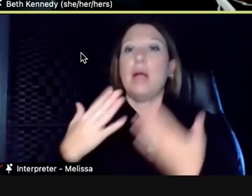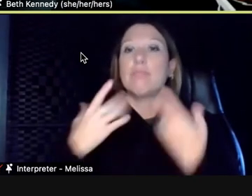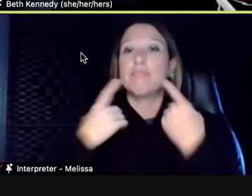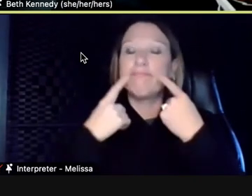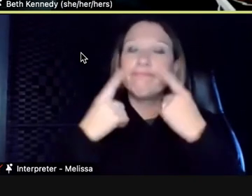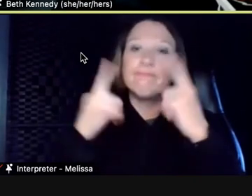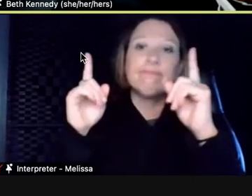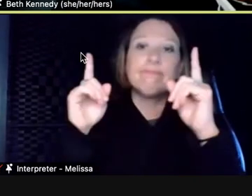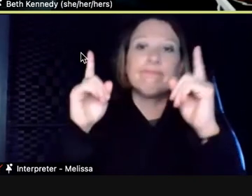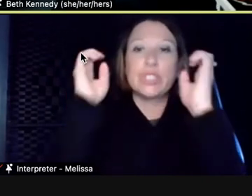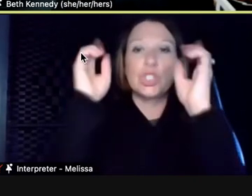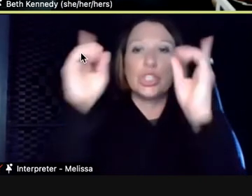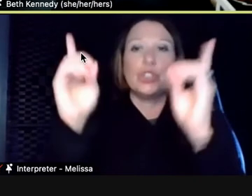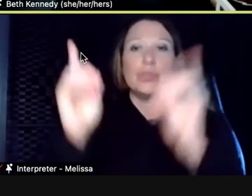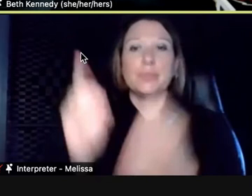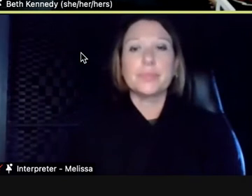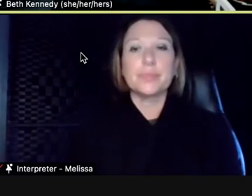outcomes.